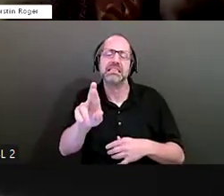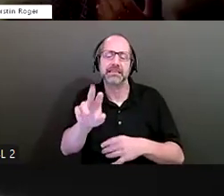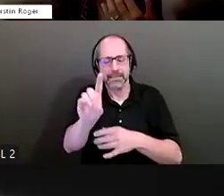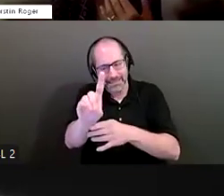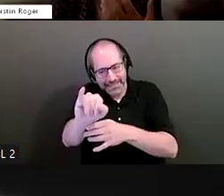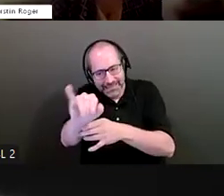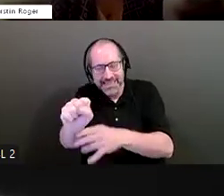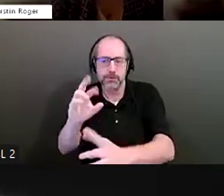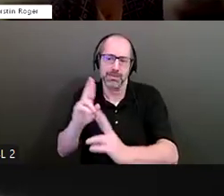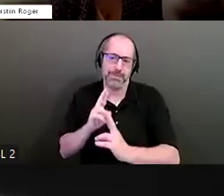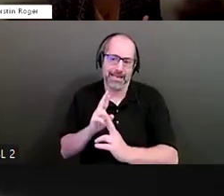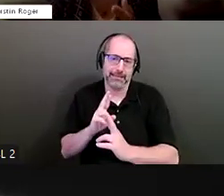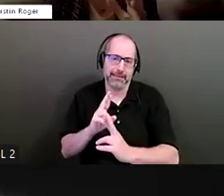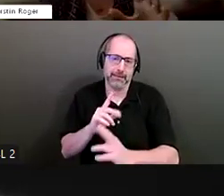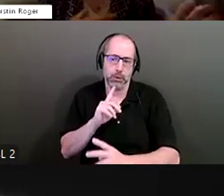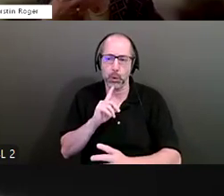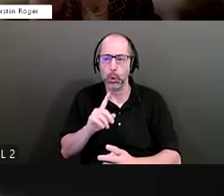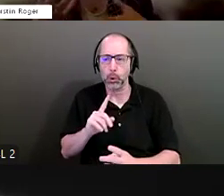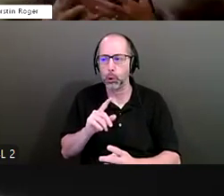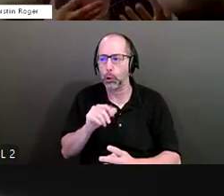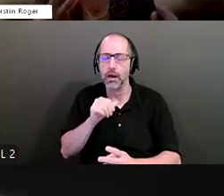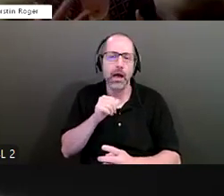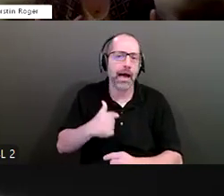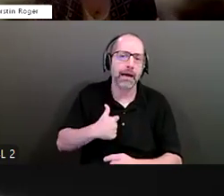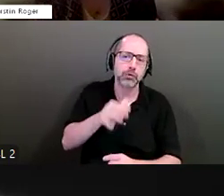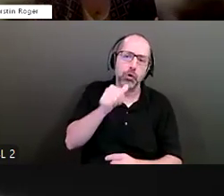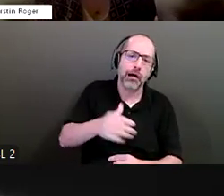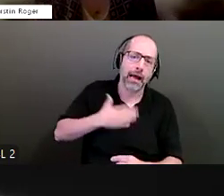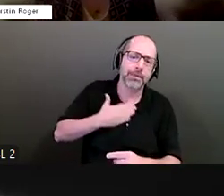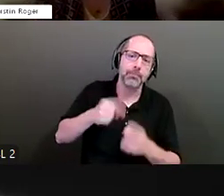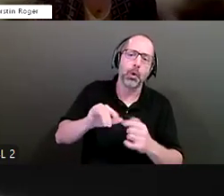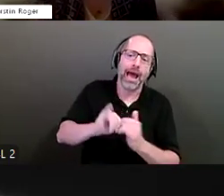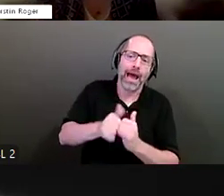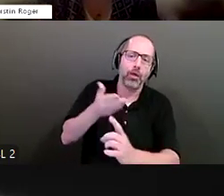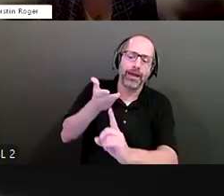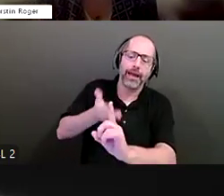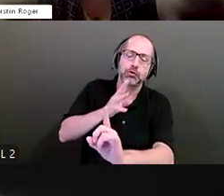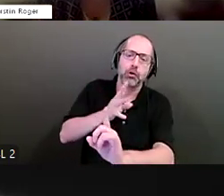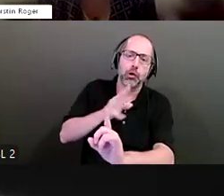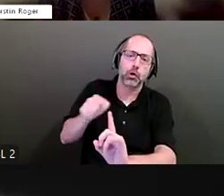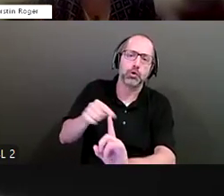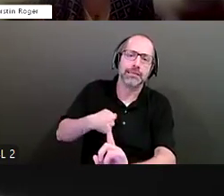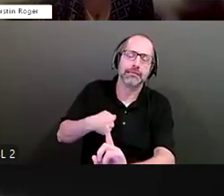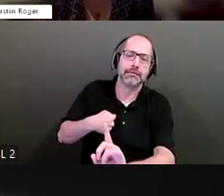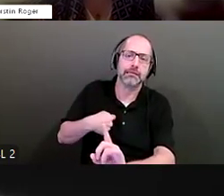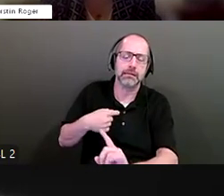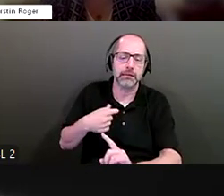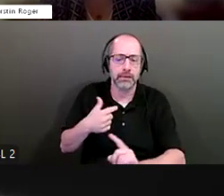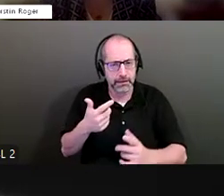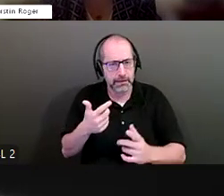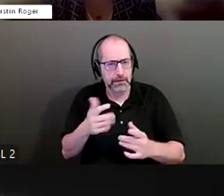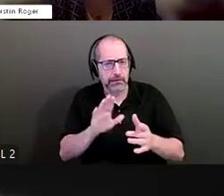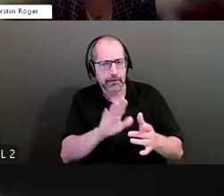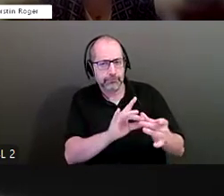so happy the way they talked to me. So there's many nuanced ways of suggesting that something that someone else might